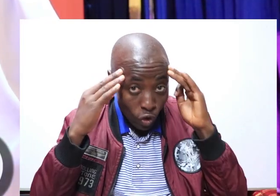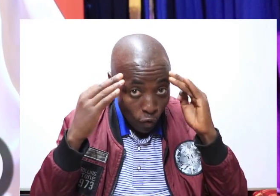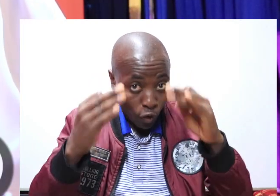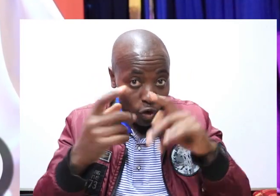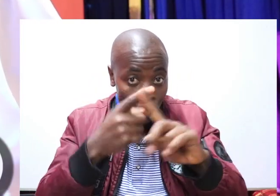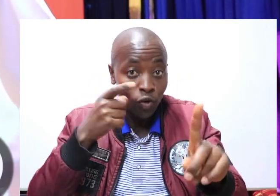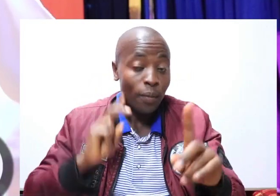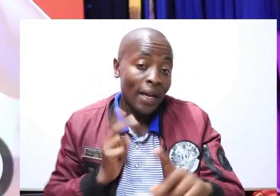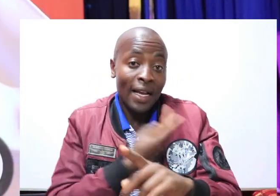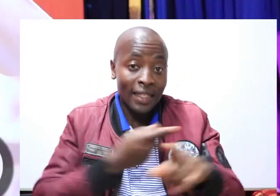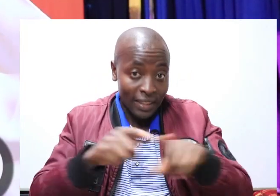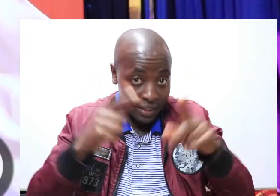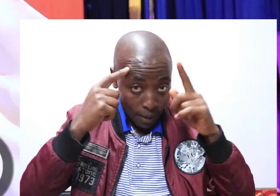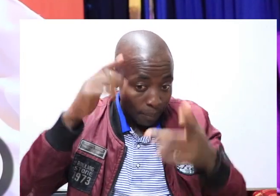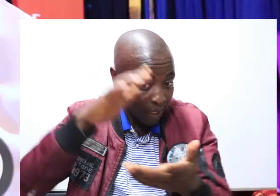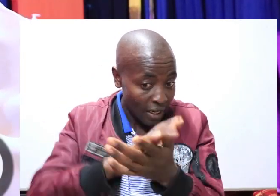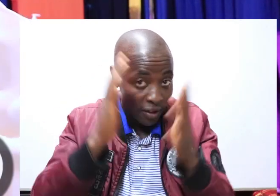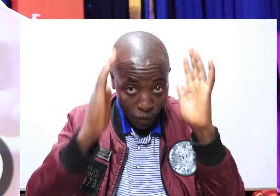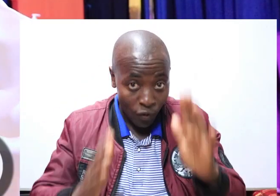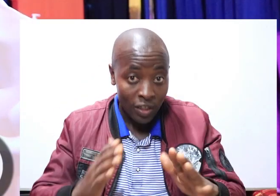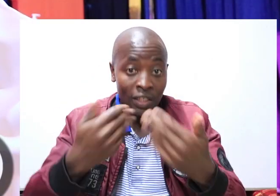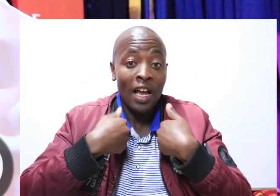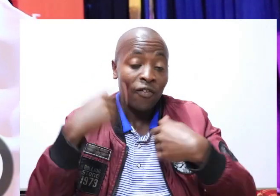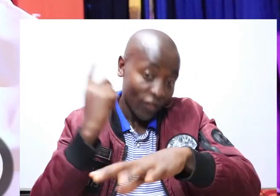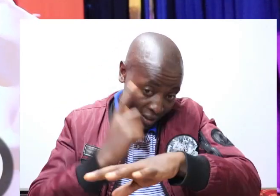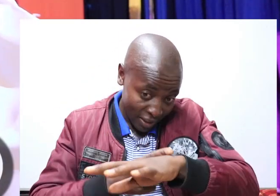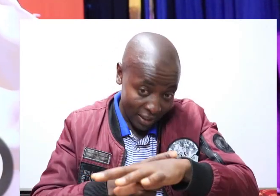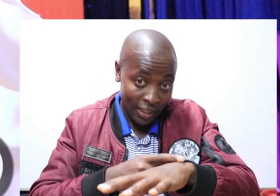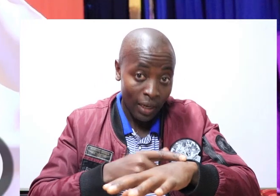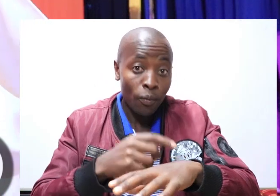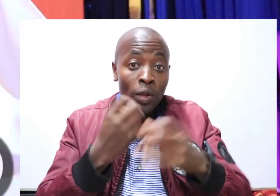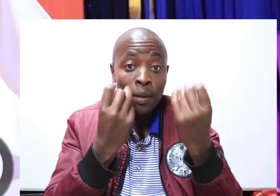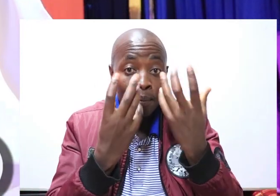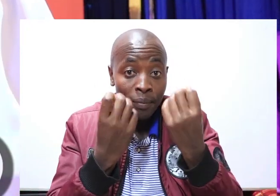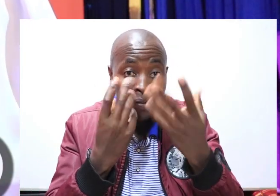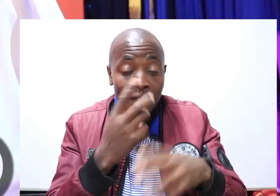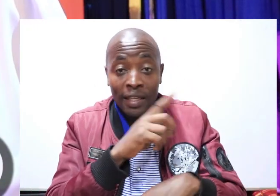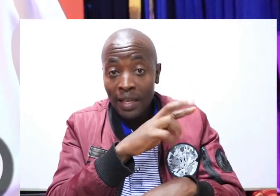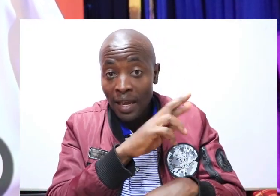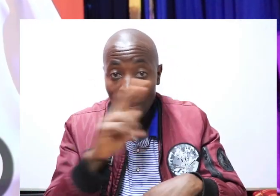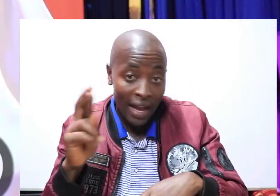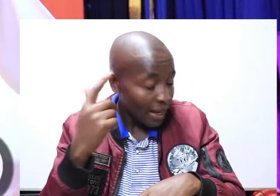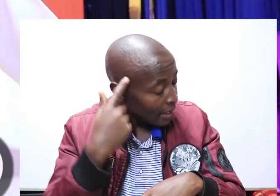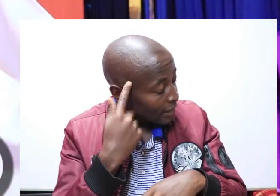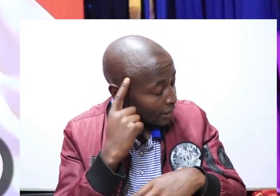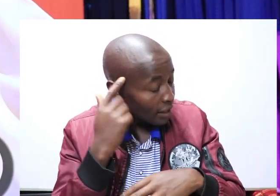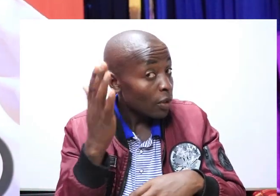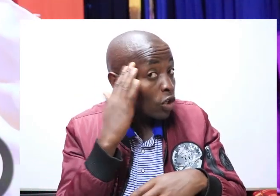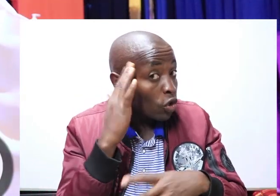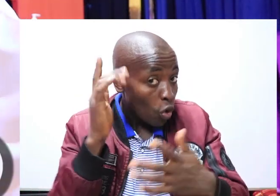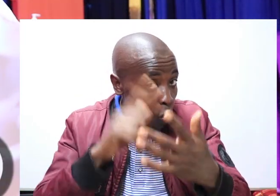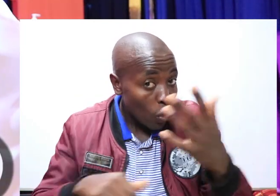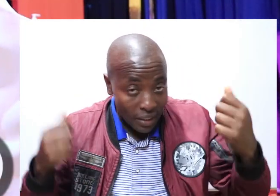from us as believers. He wants us to spend time, yet with many are asleep and are not aware of